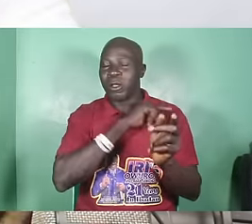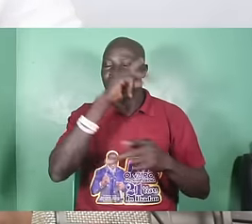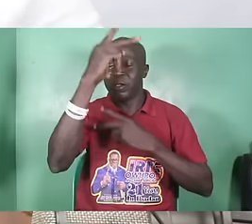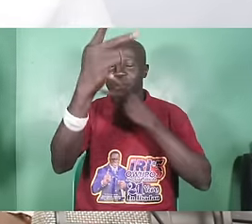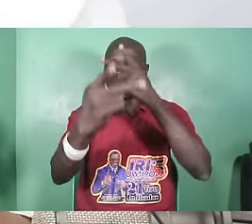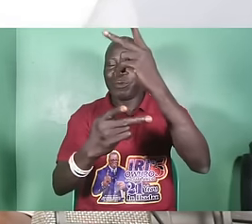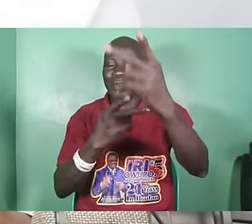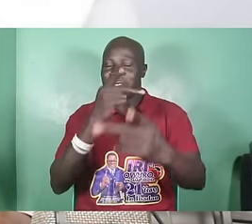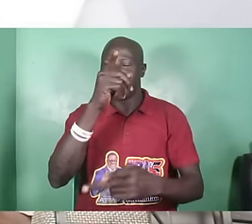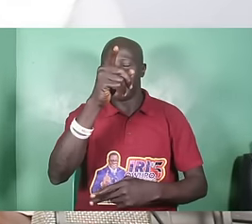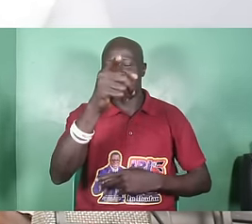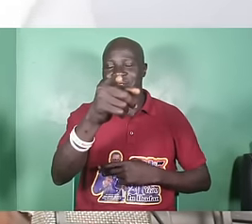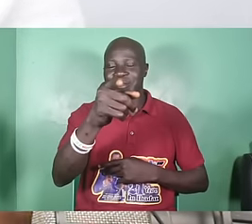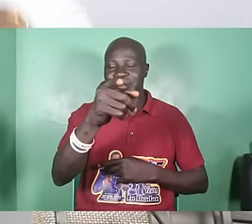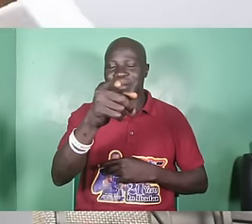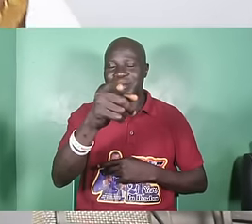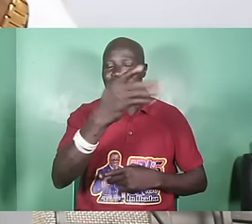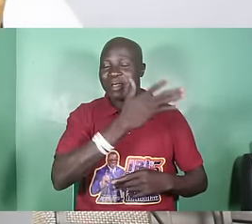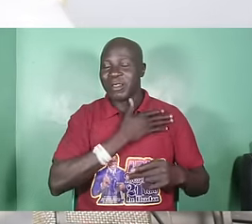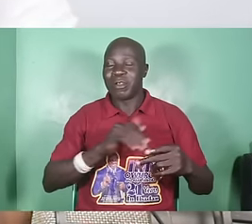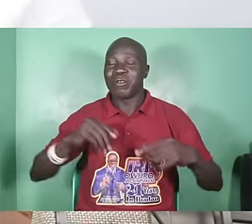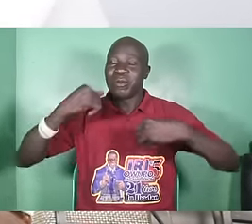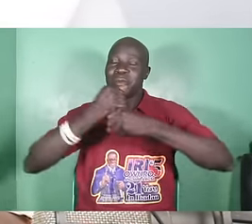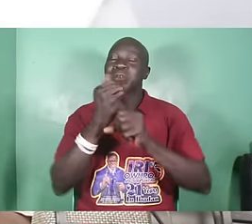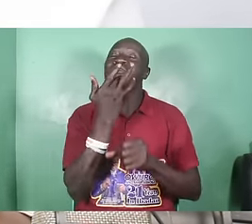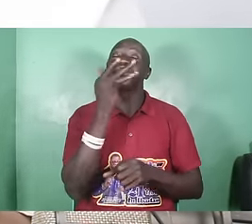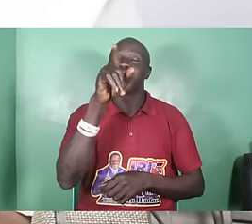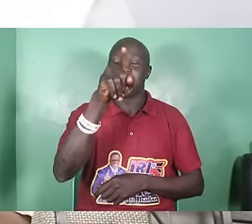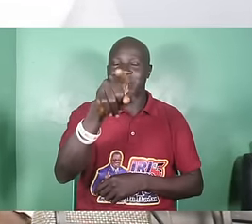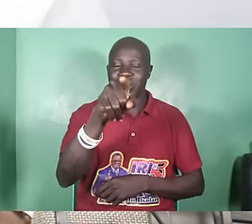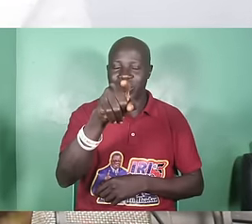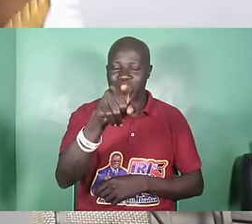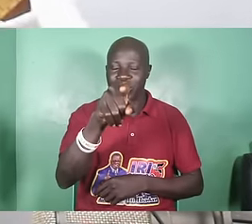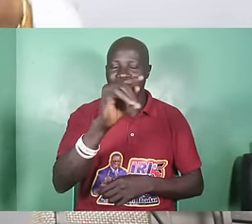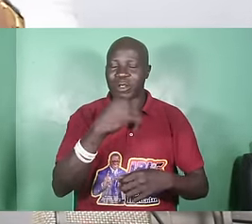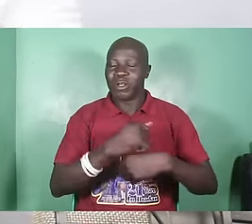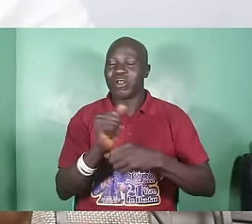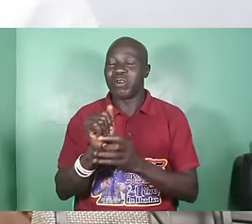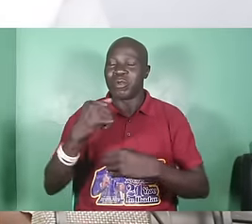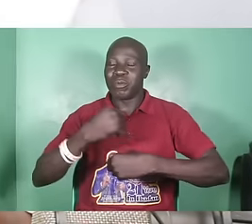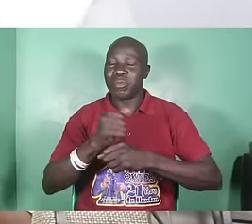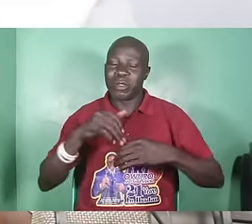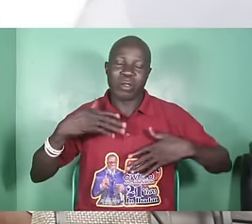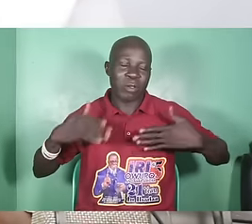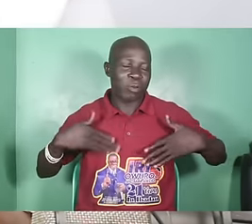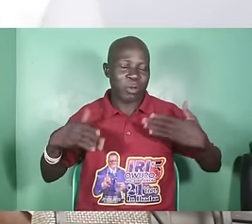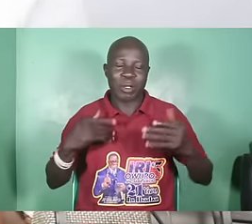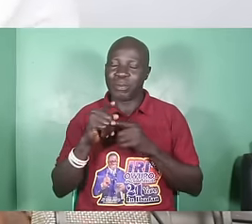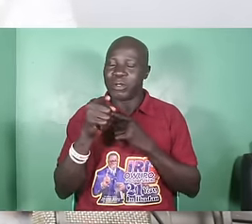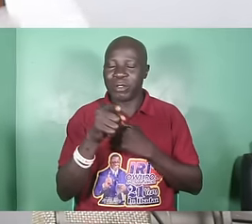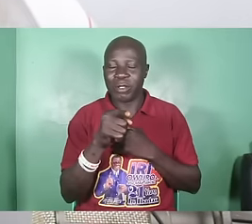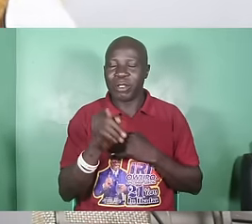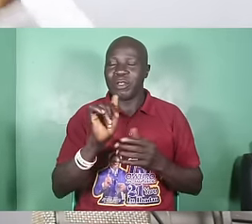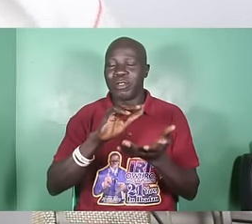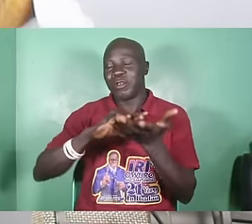owó. Amen. Olorun ma ya Olorun. Amen. God will surprise you. Olorun wa dun o ninu. Amen. God will make you